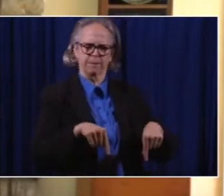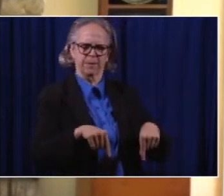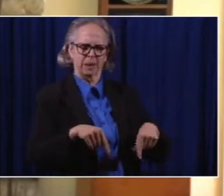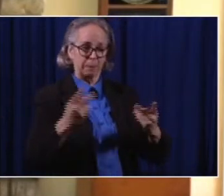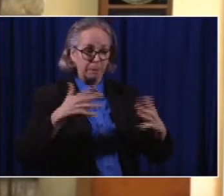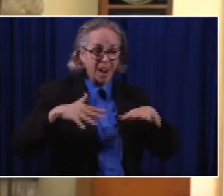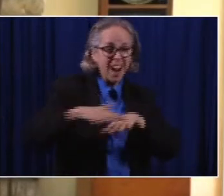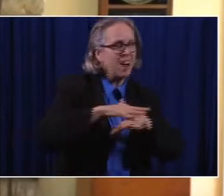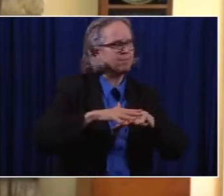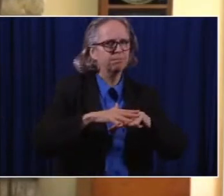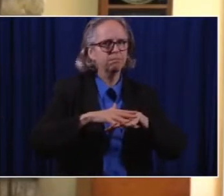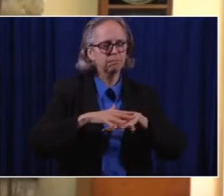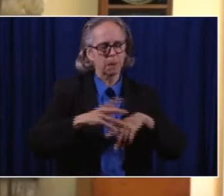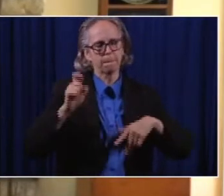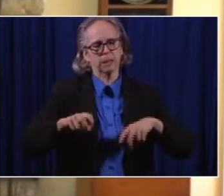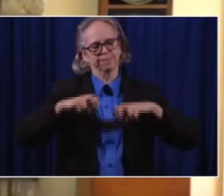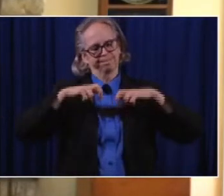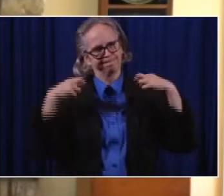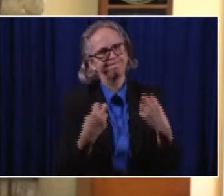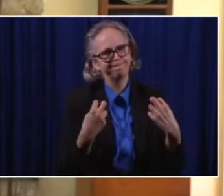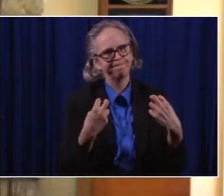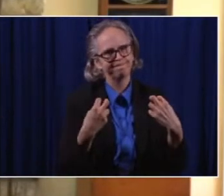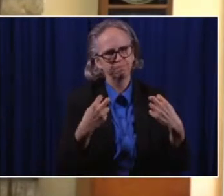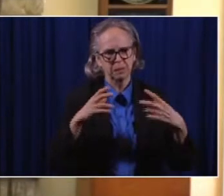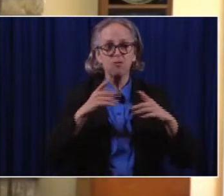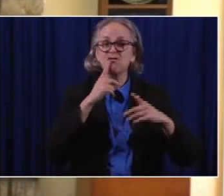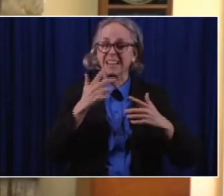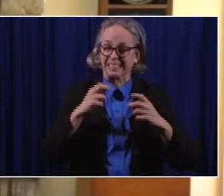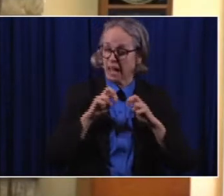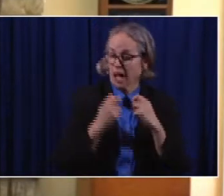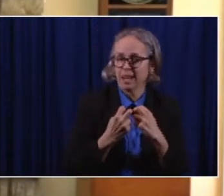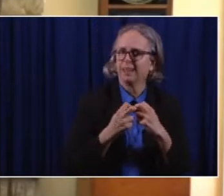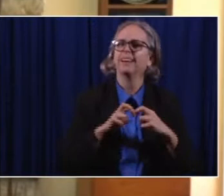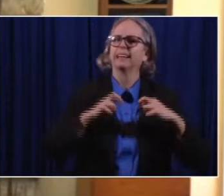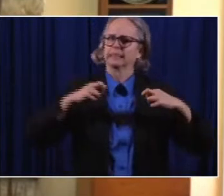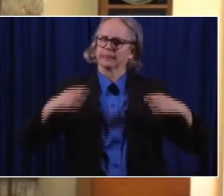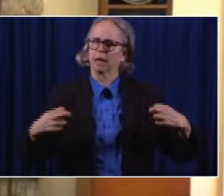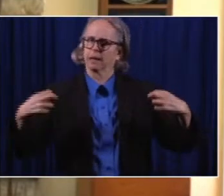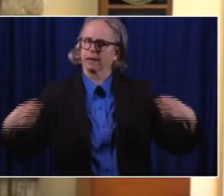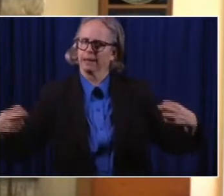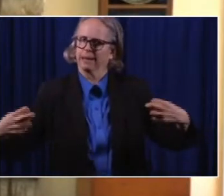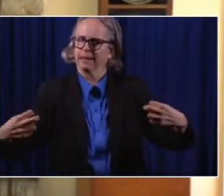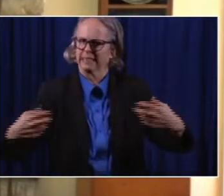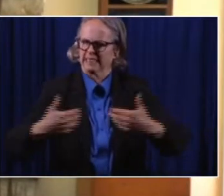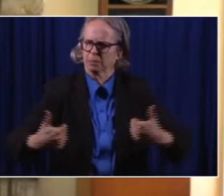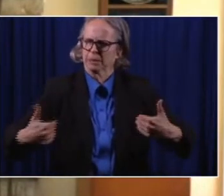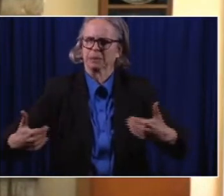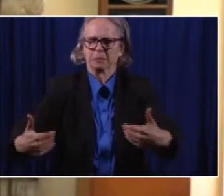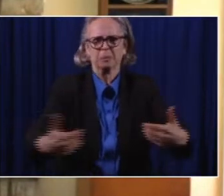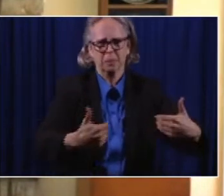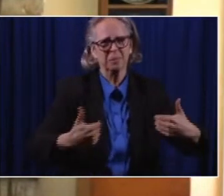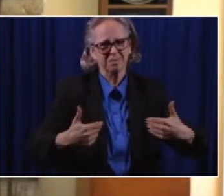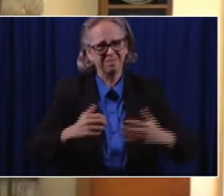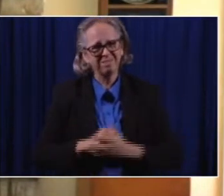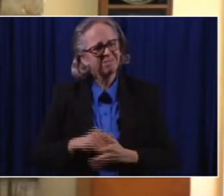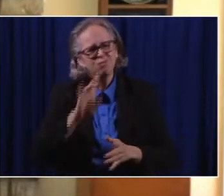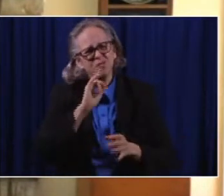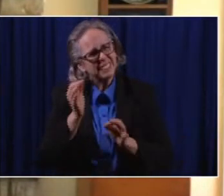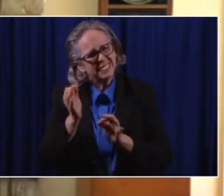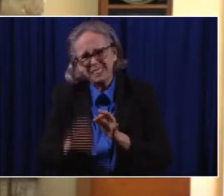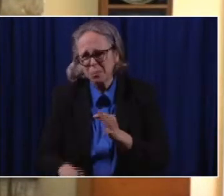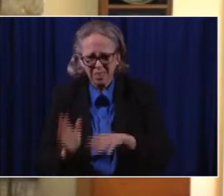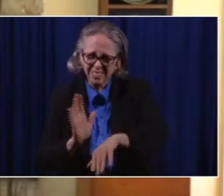not congregate really very close together. Just the basic cautions. It's not worth someone's